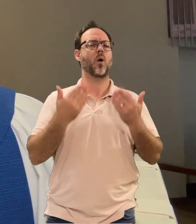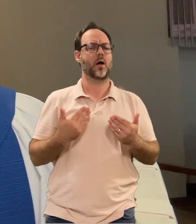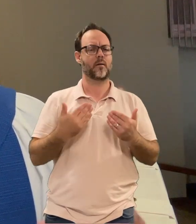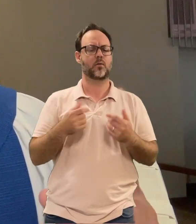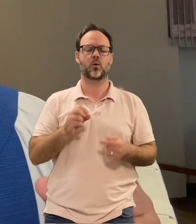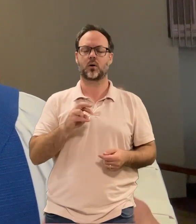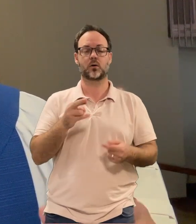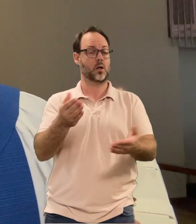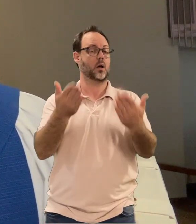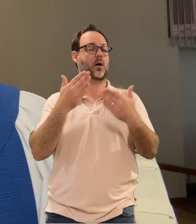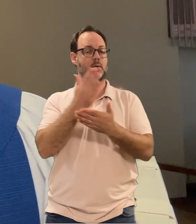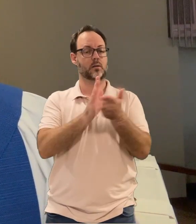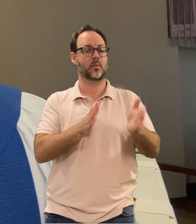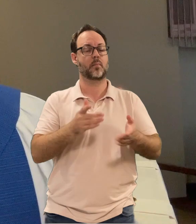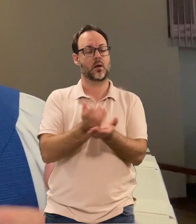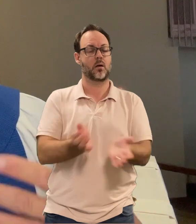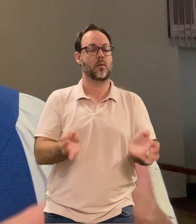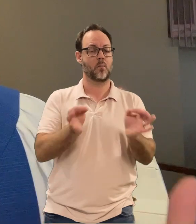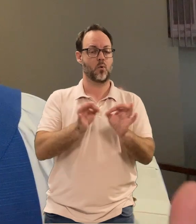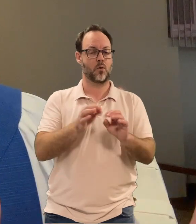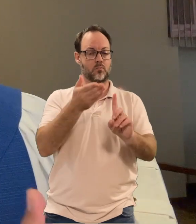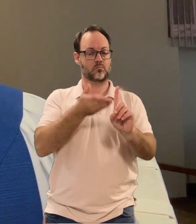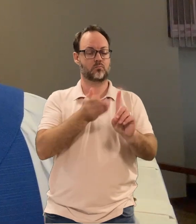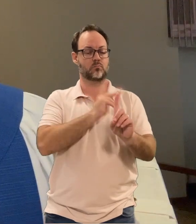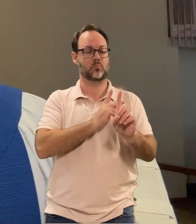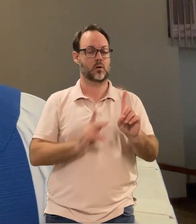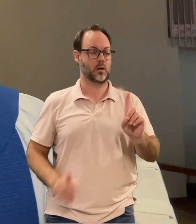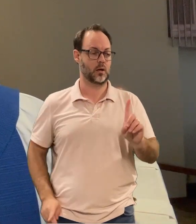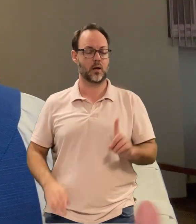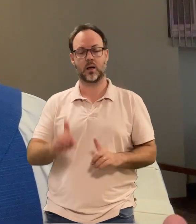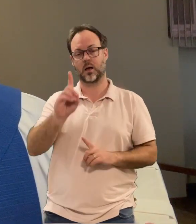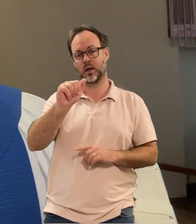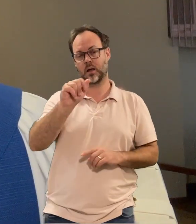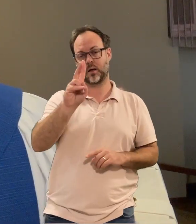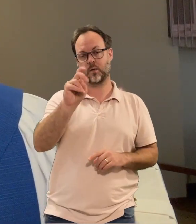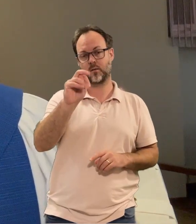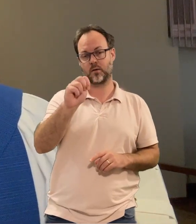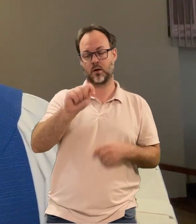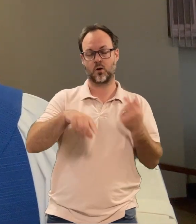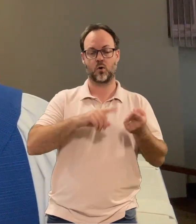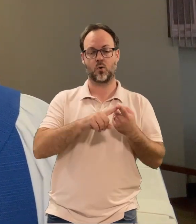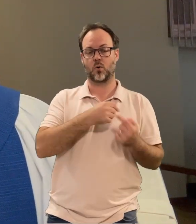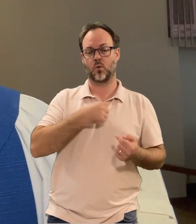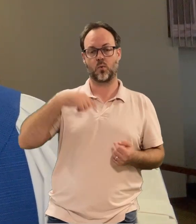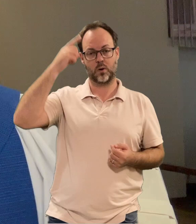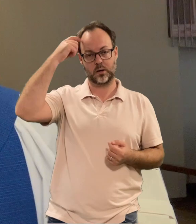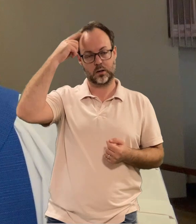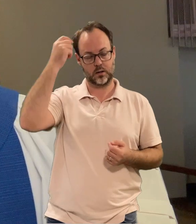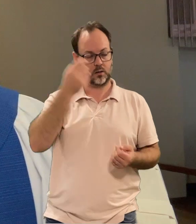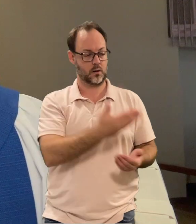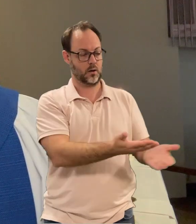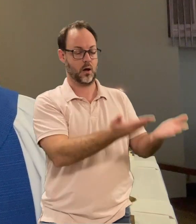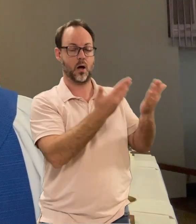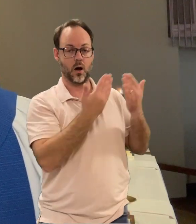means arrival, or the coming of someone important, like a king. Advent is a time